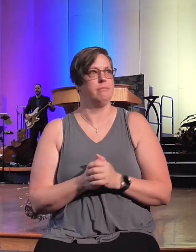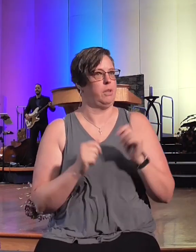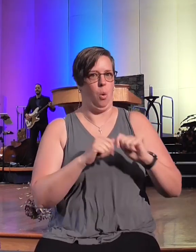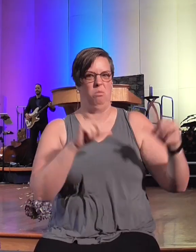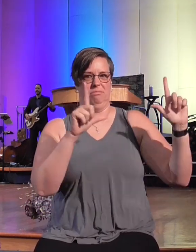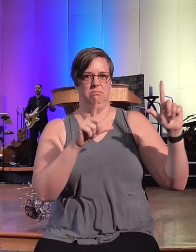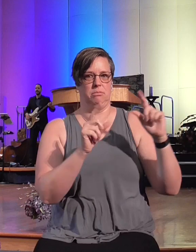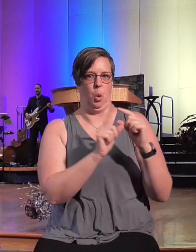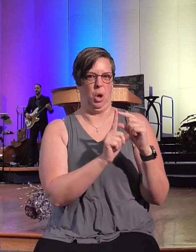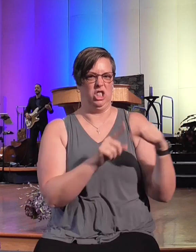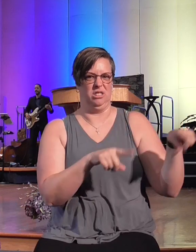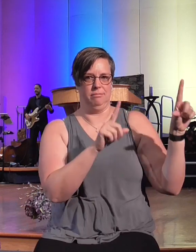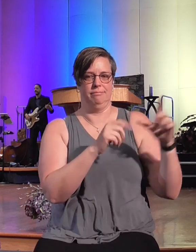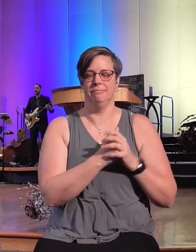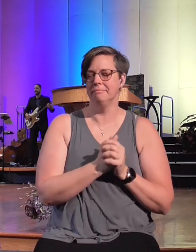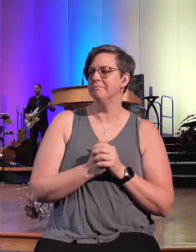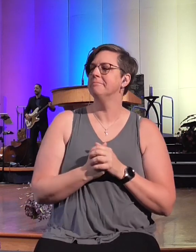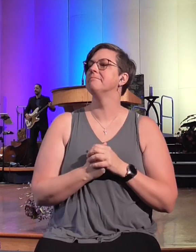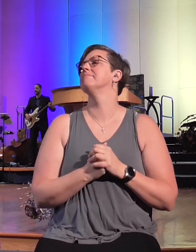screen. Here we go.